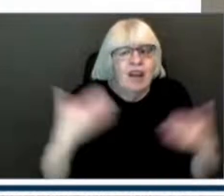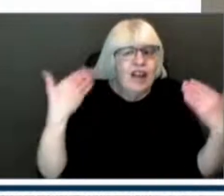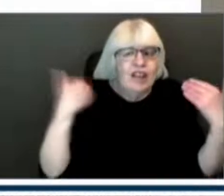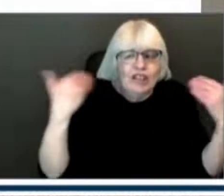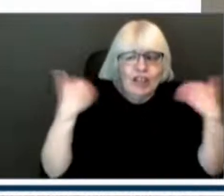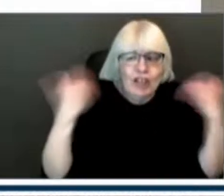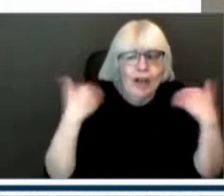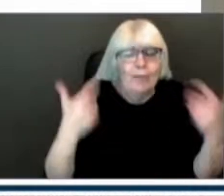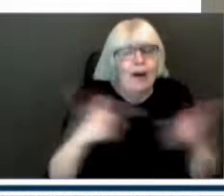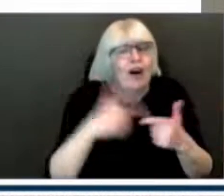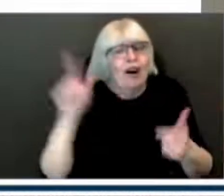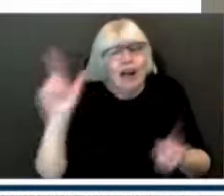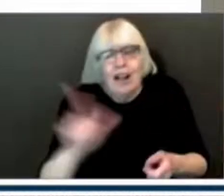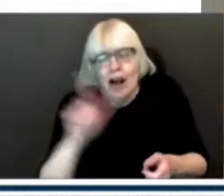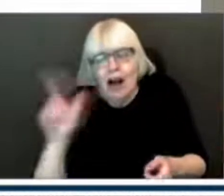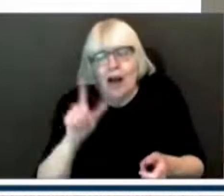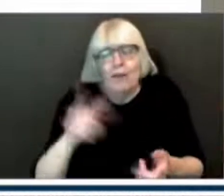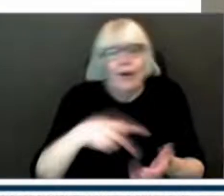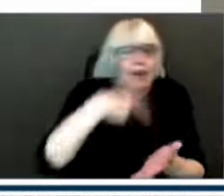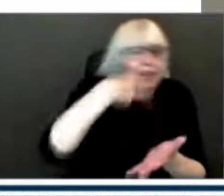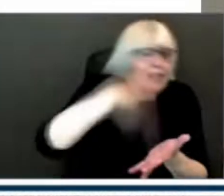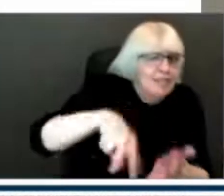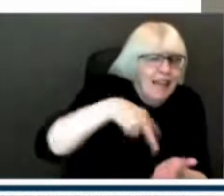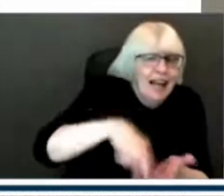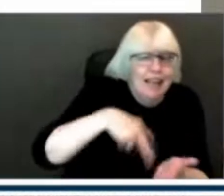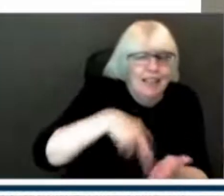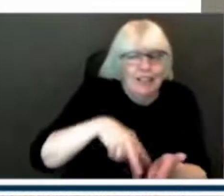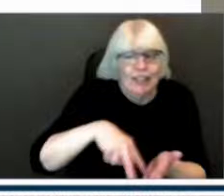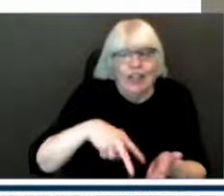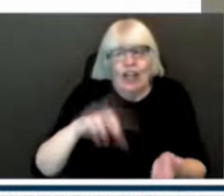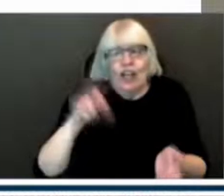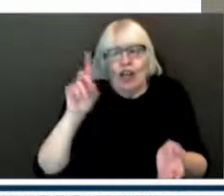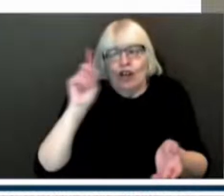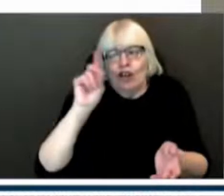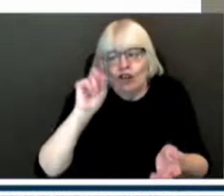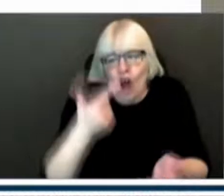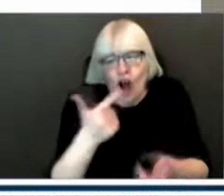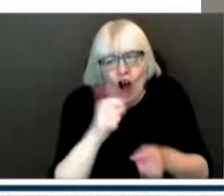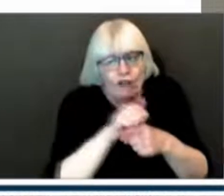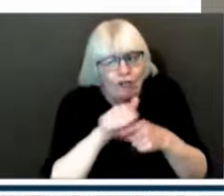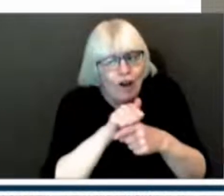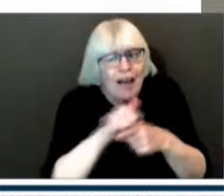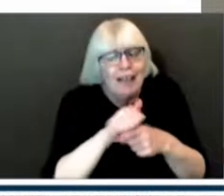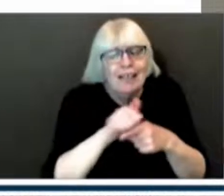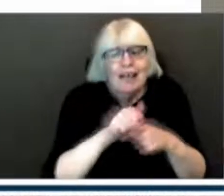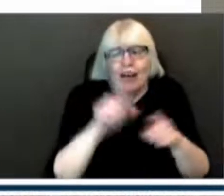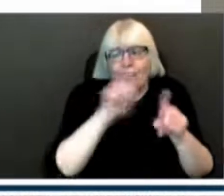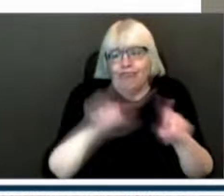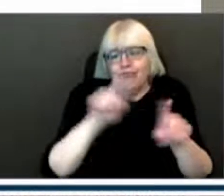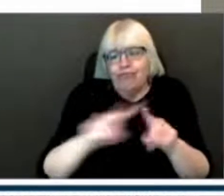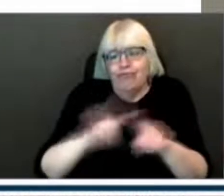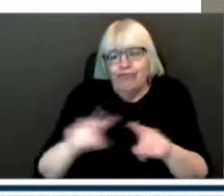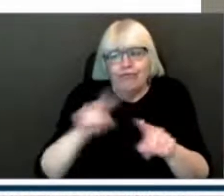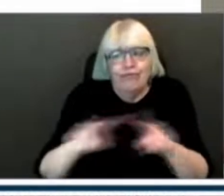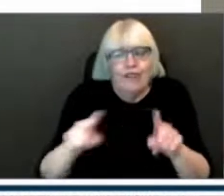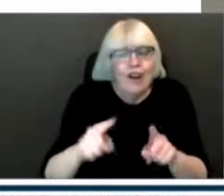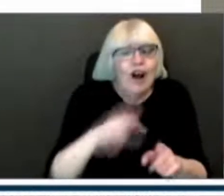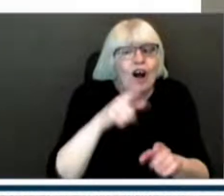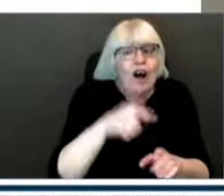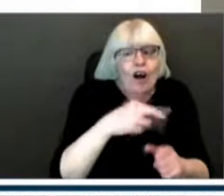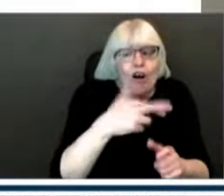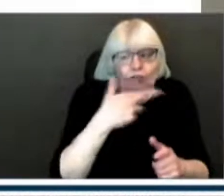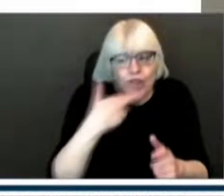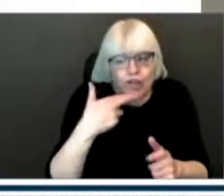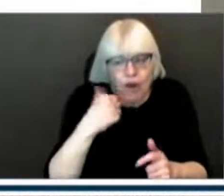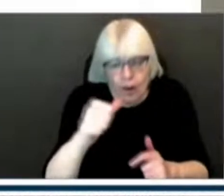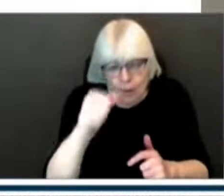lessons and dog training. Bars and restaurants can operate at 75% capacity. They will still